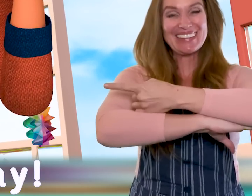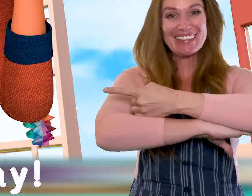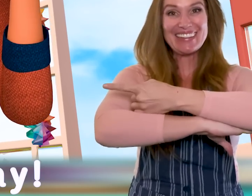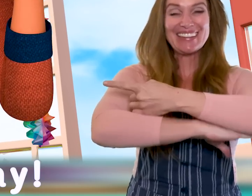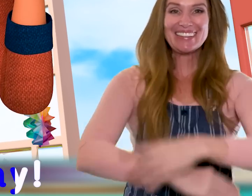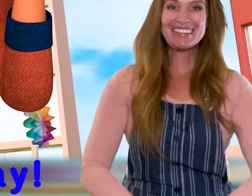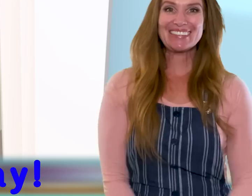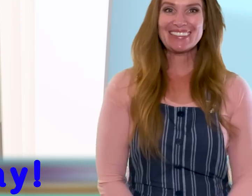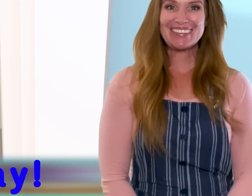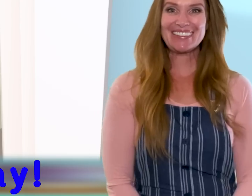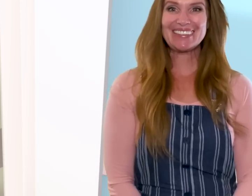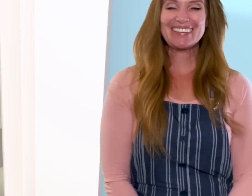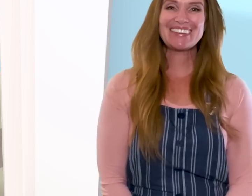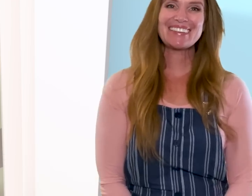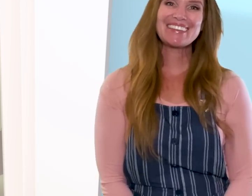Mother's